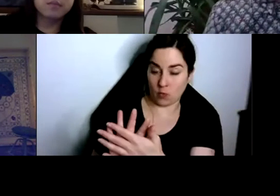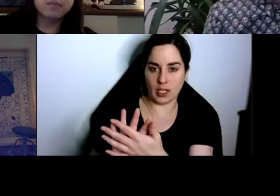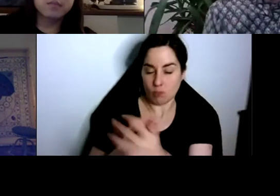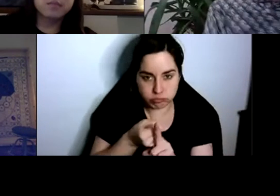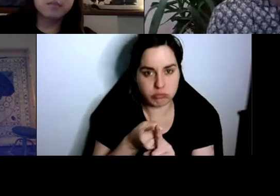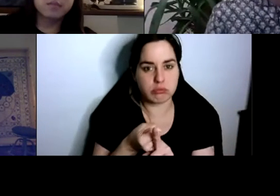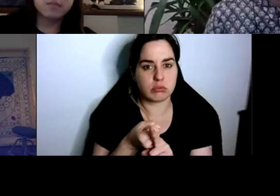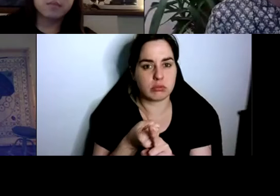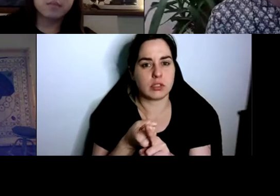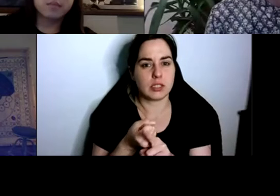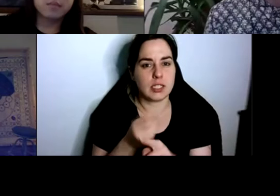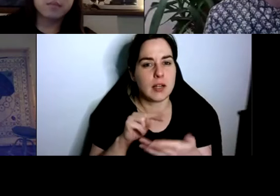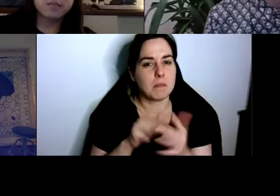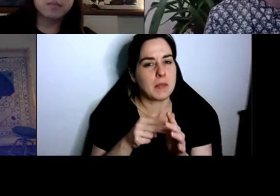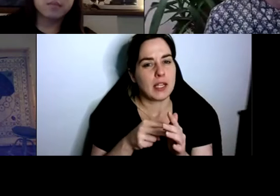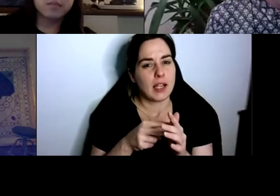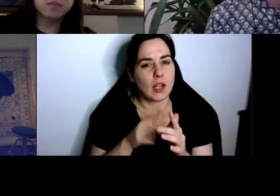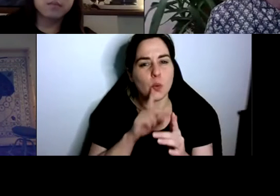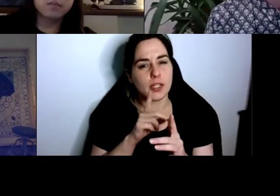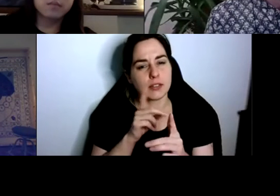their supports. And